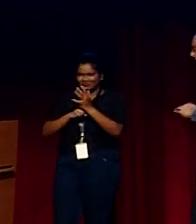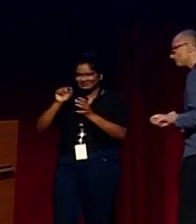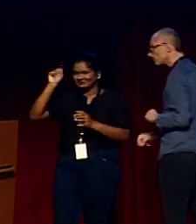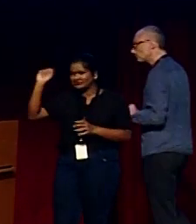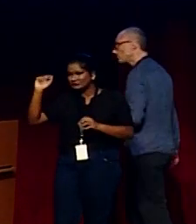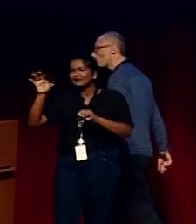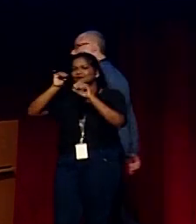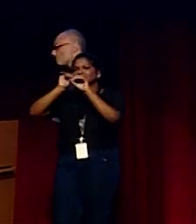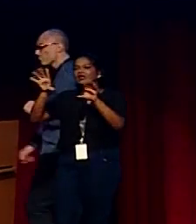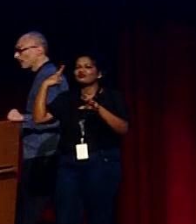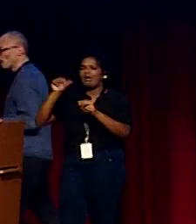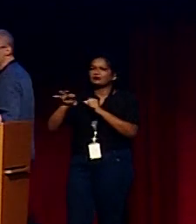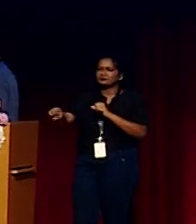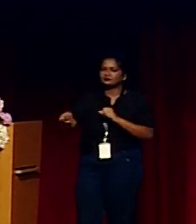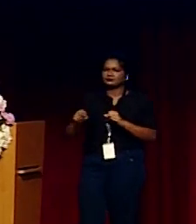accessibly.